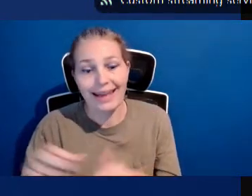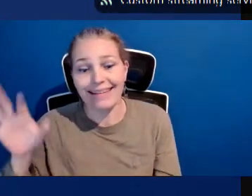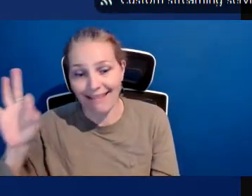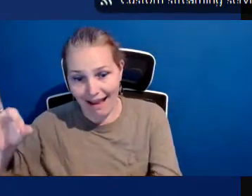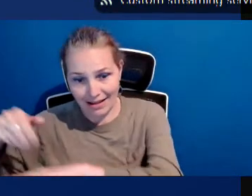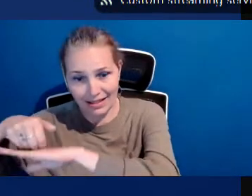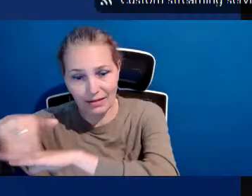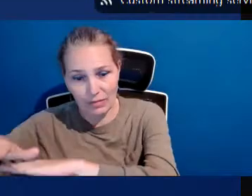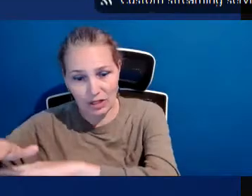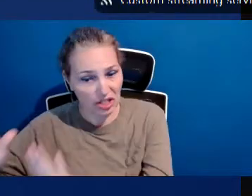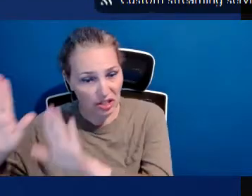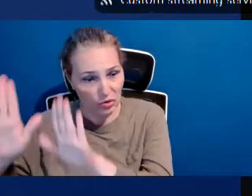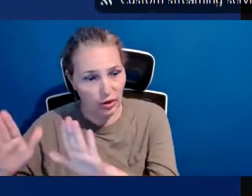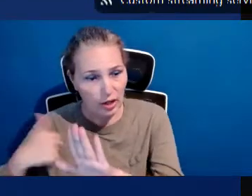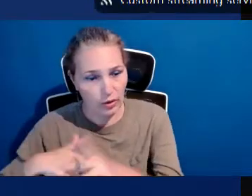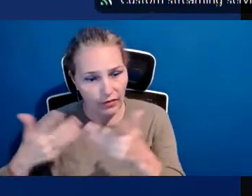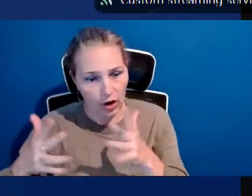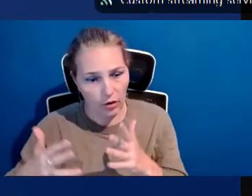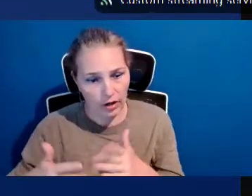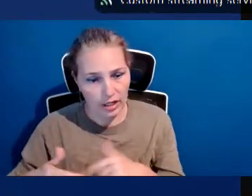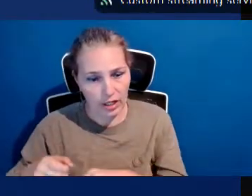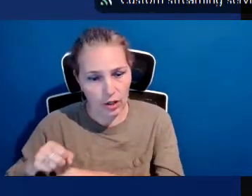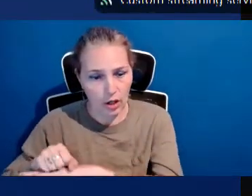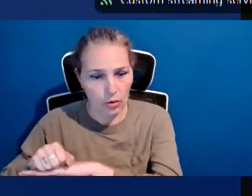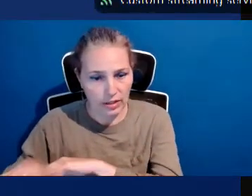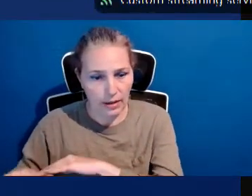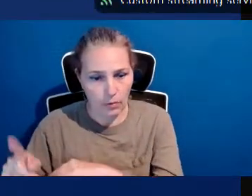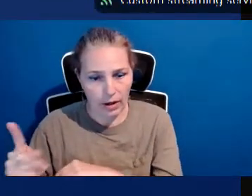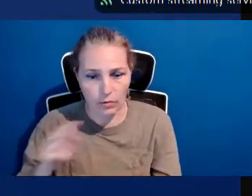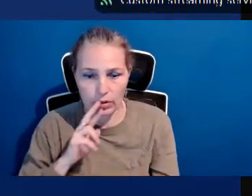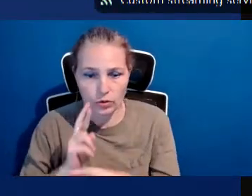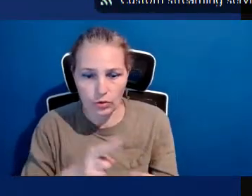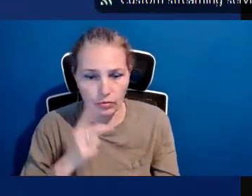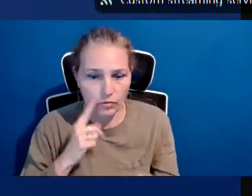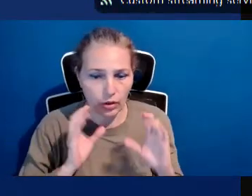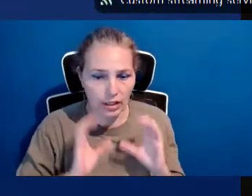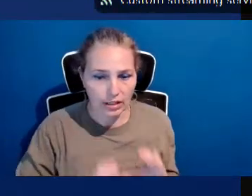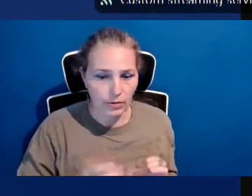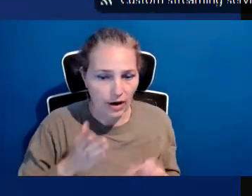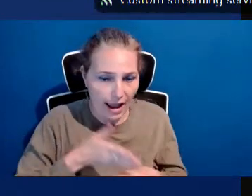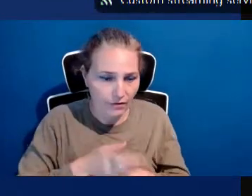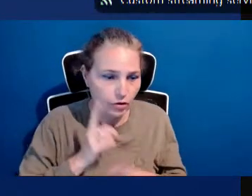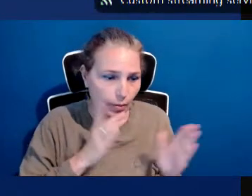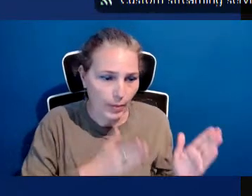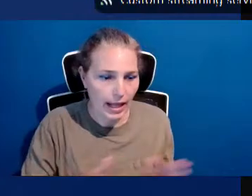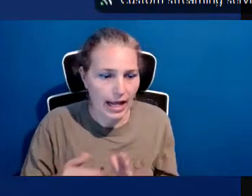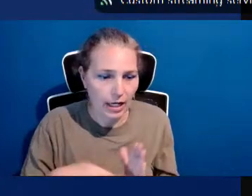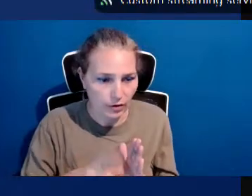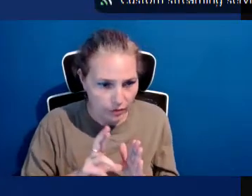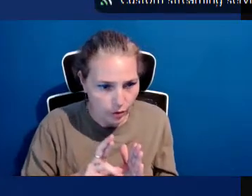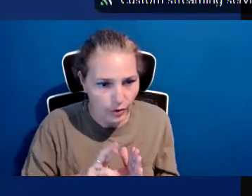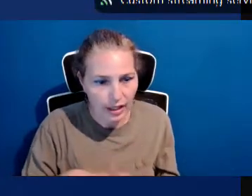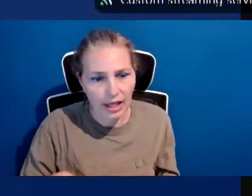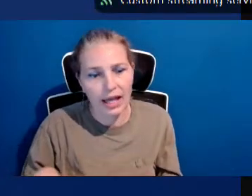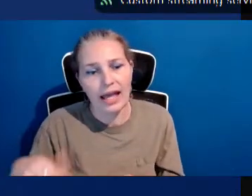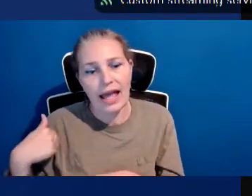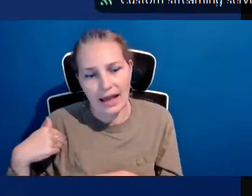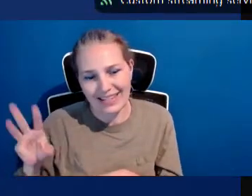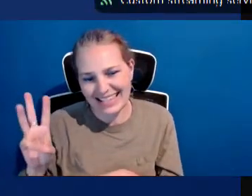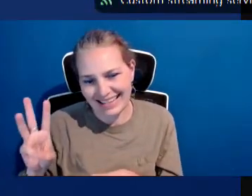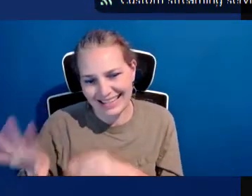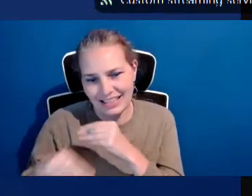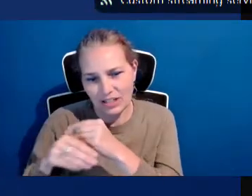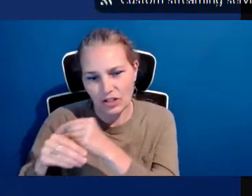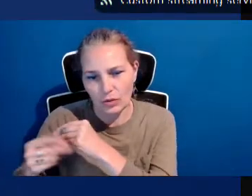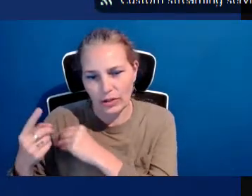customer after planning reviewed it, and 6 additional ones are currently being reviewed by our staff. So